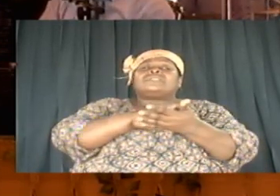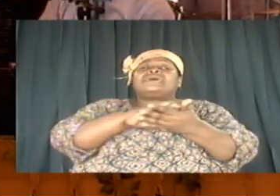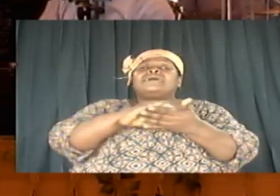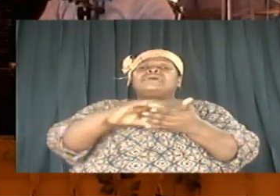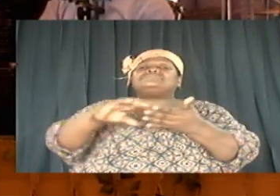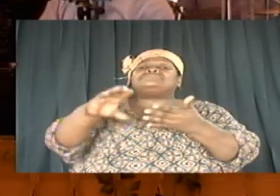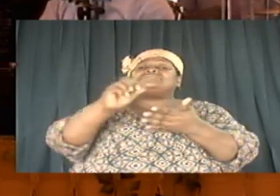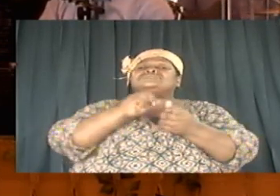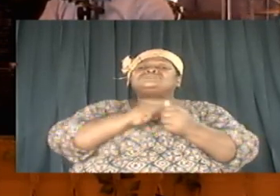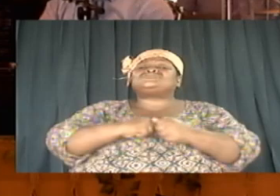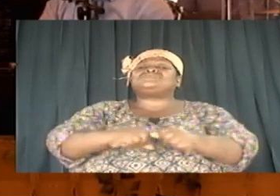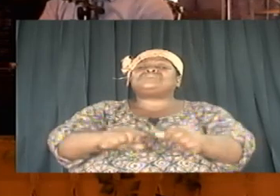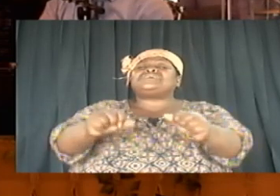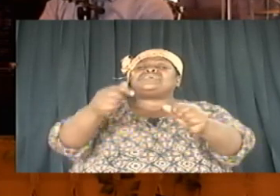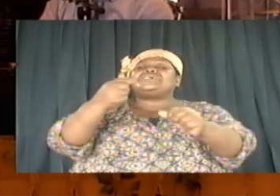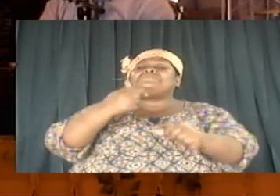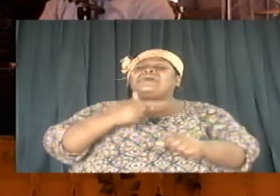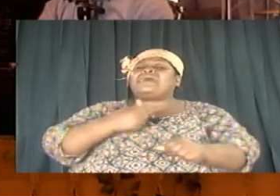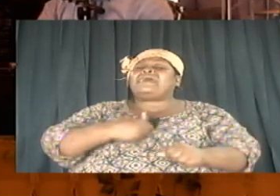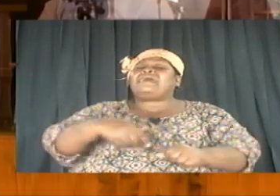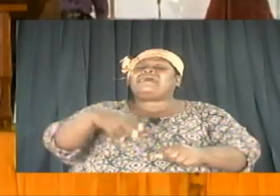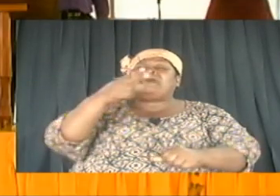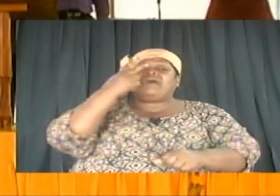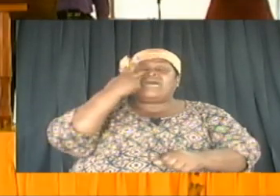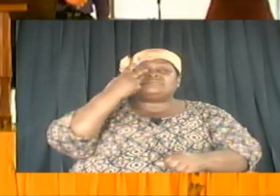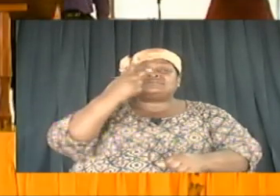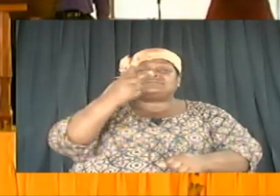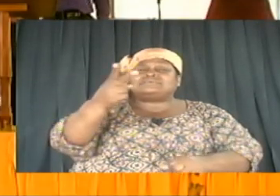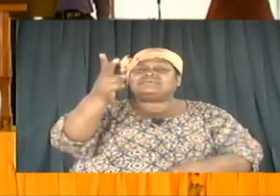The cleansing stream. Yes.